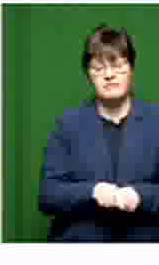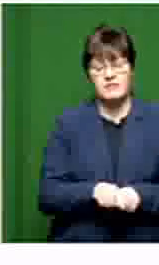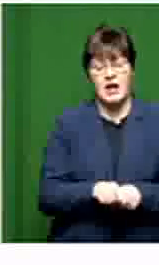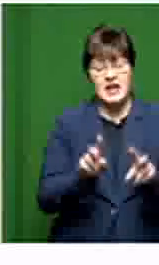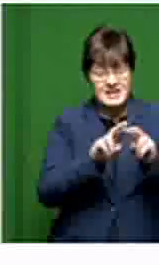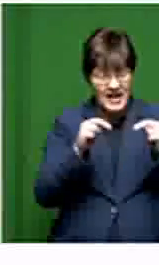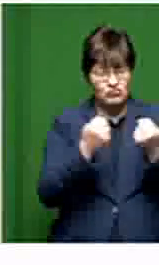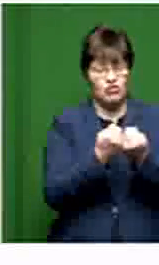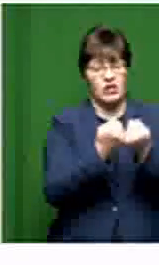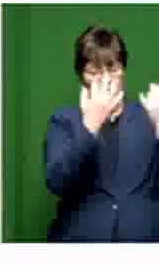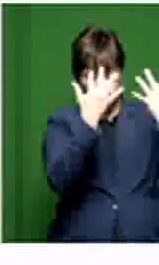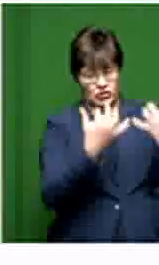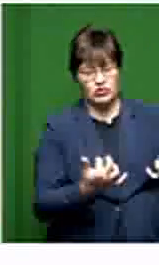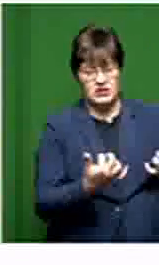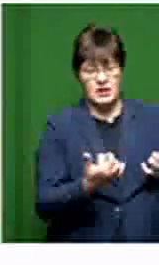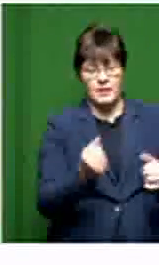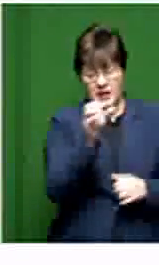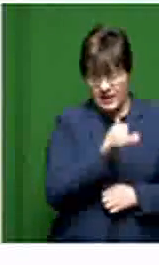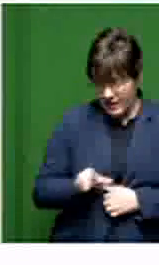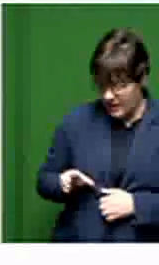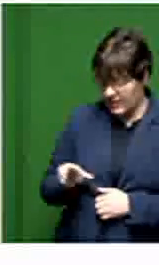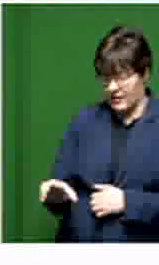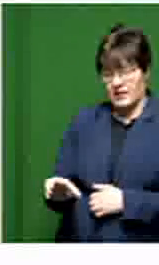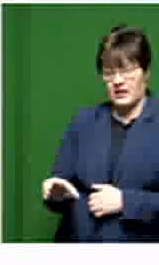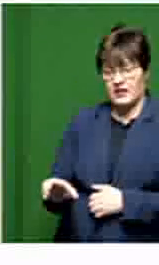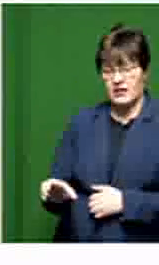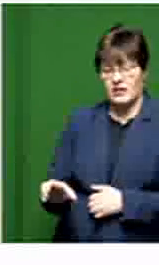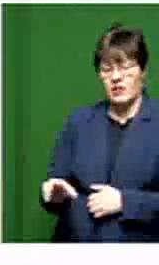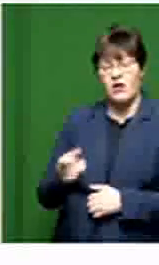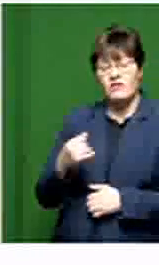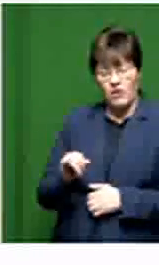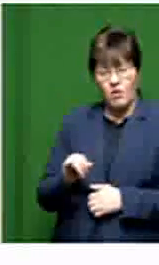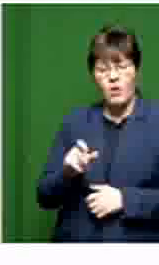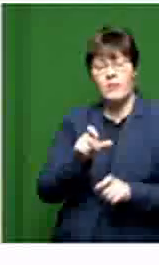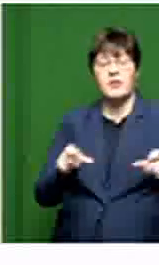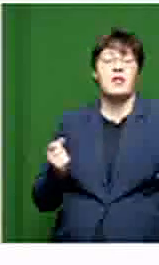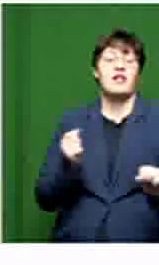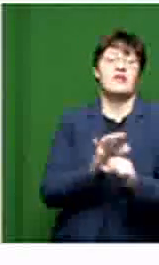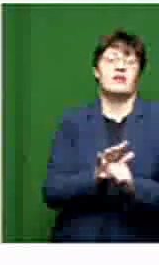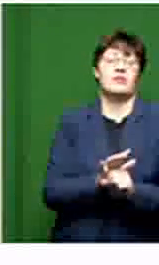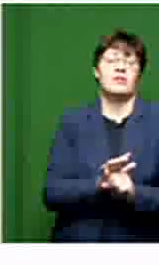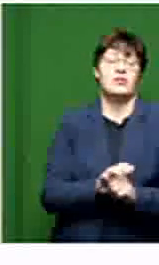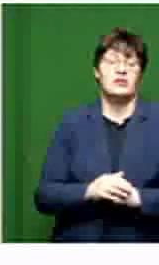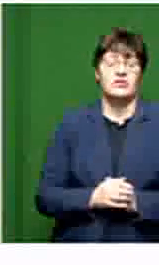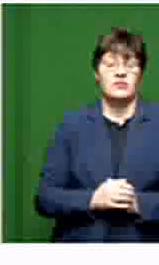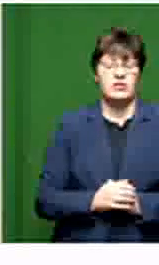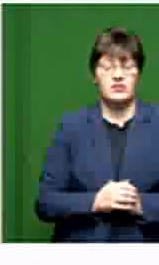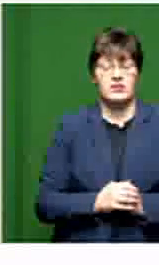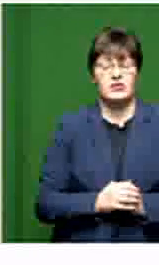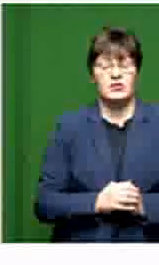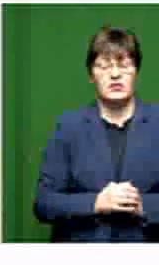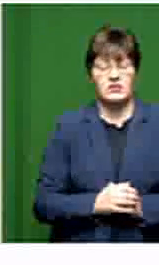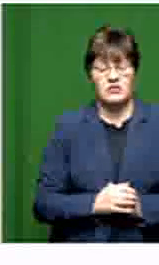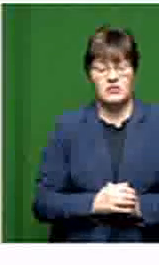National Treasury sets aside money for, people affected by COVID-19. But that